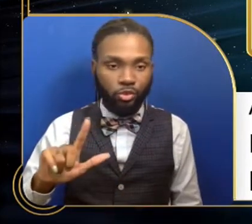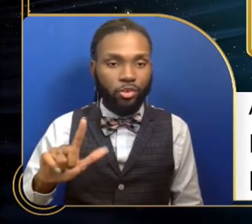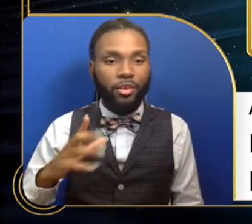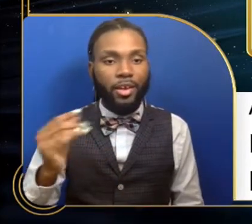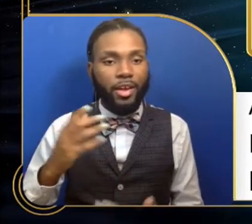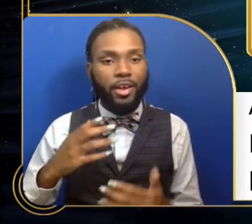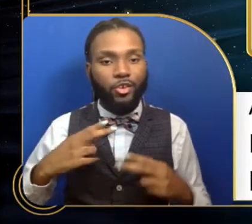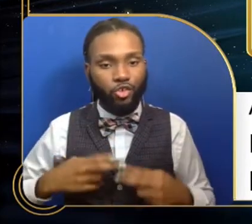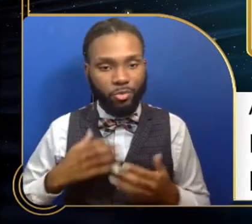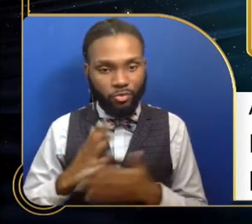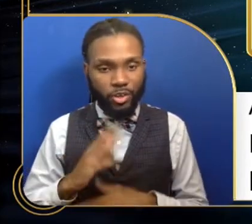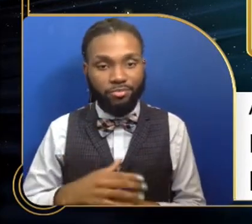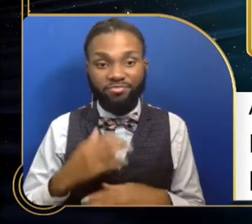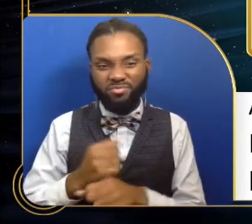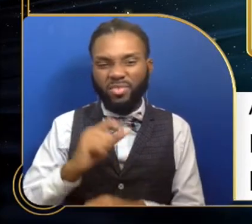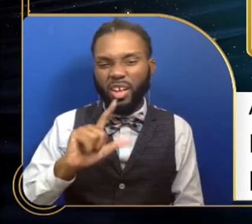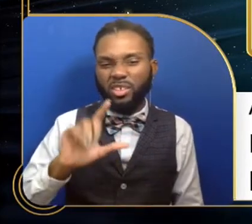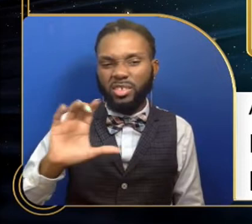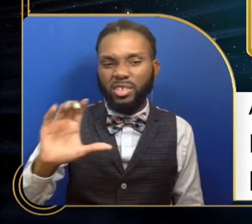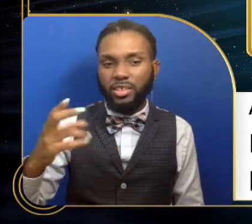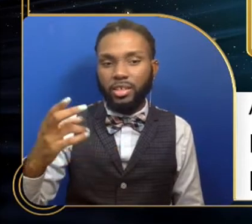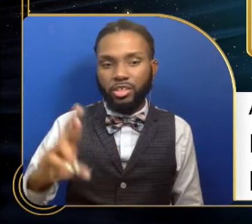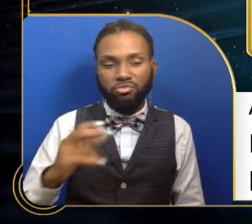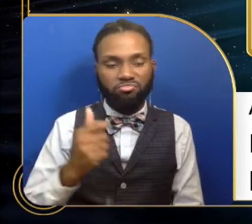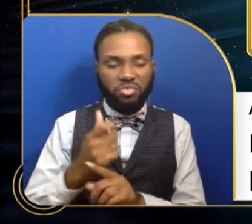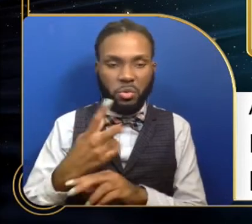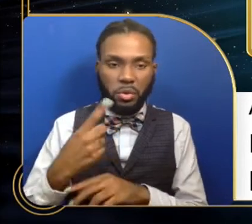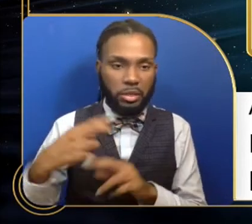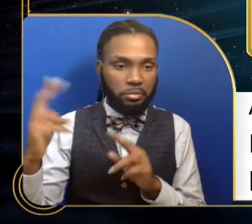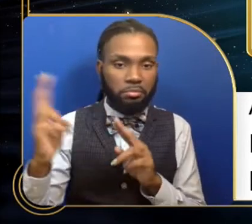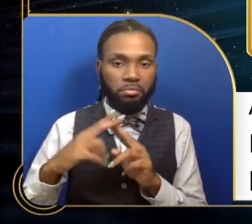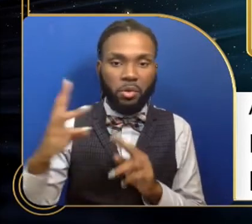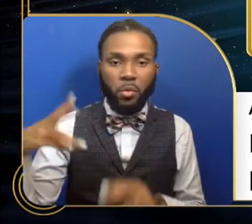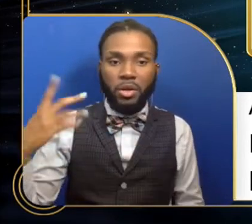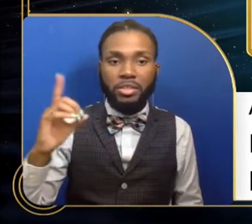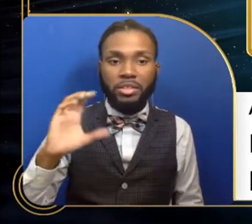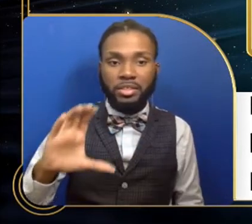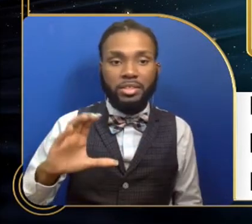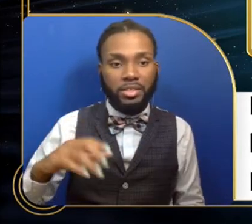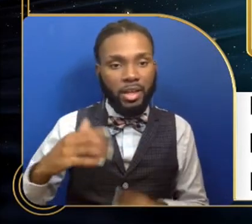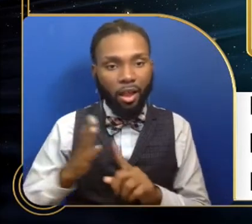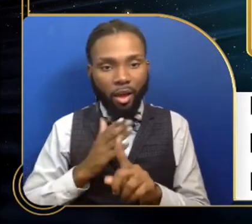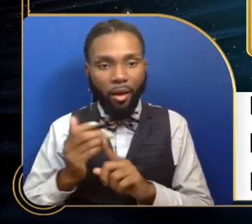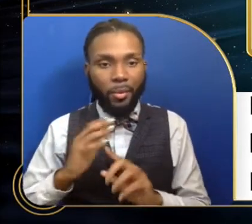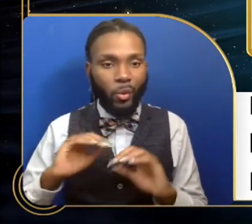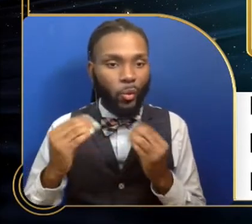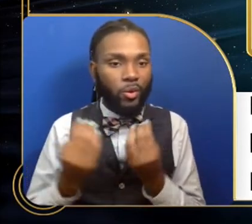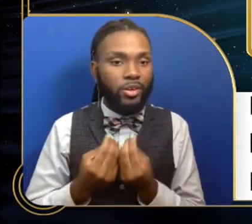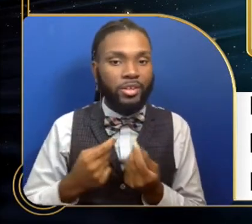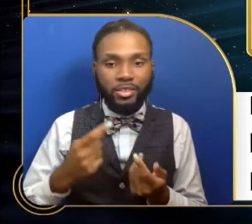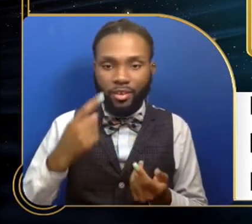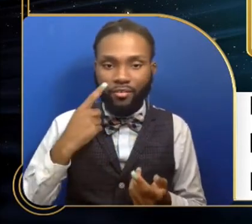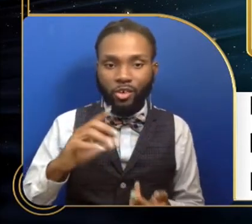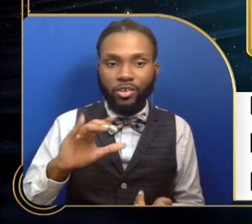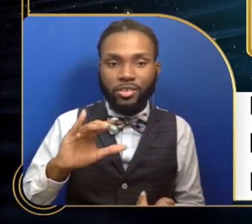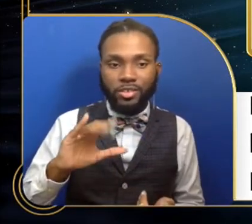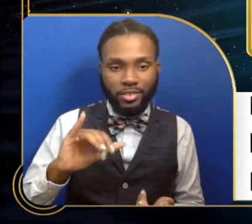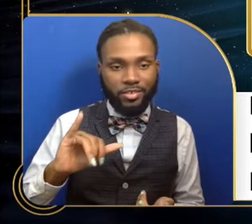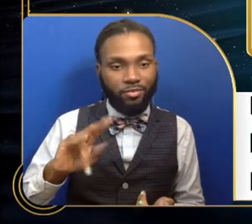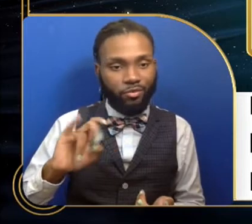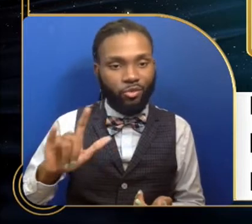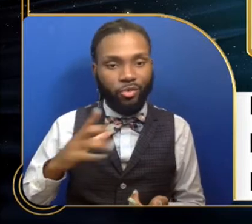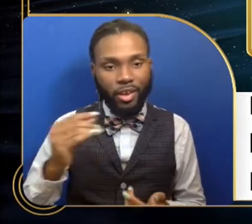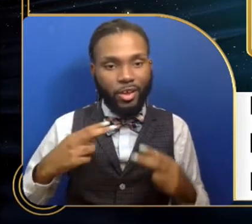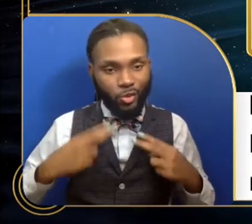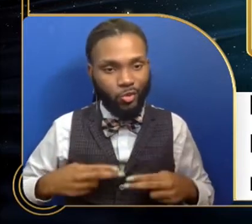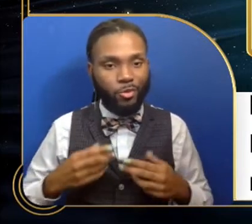LCCHR is the premier Washington, D.C. lobbying organization for civil and human rights. It is